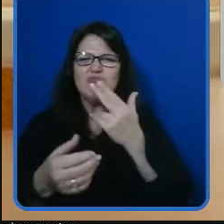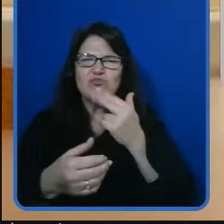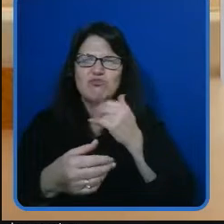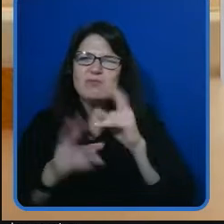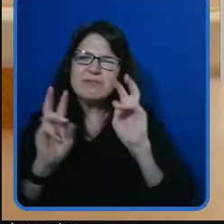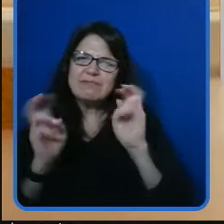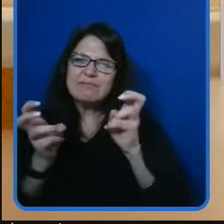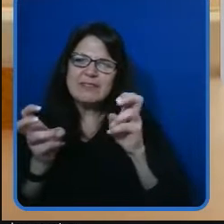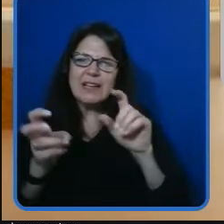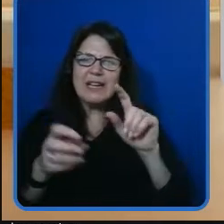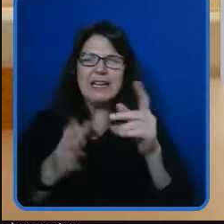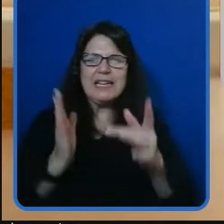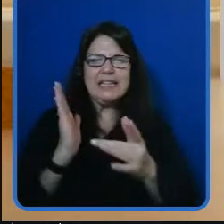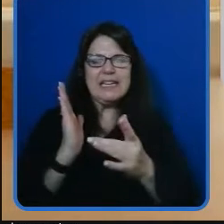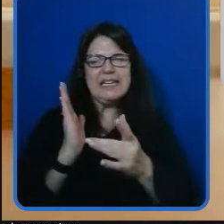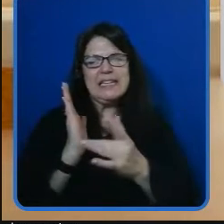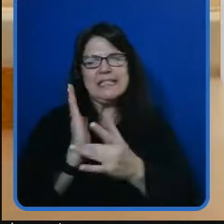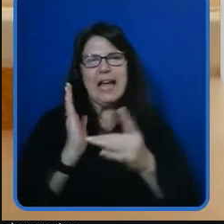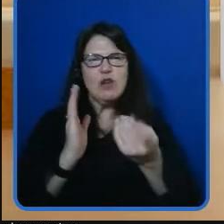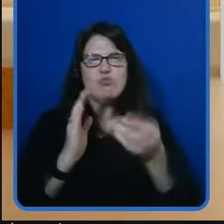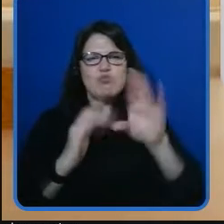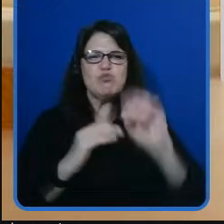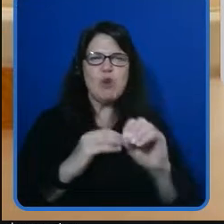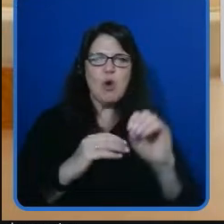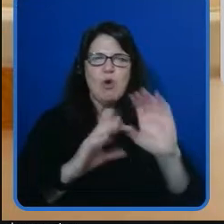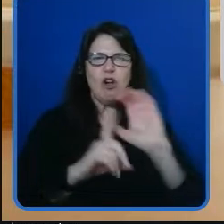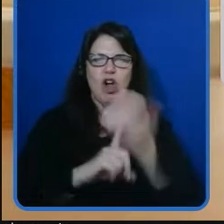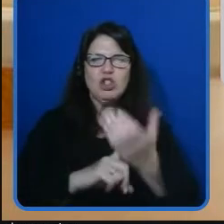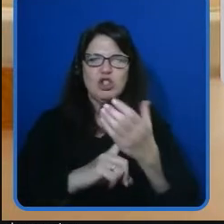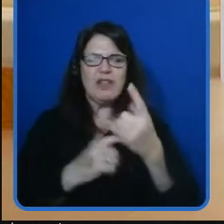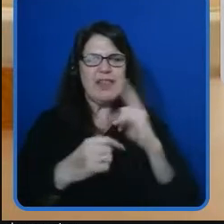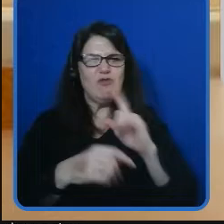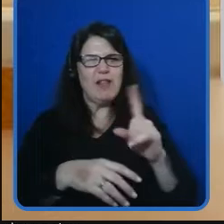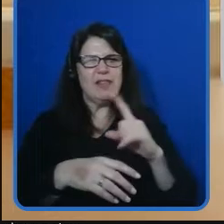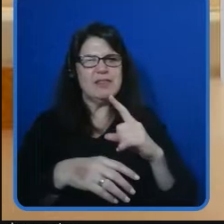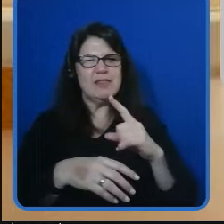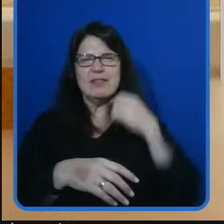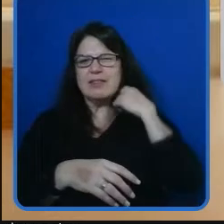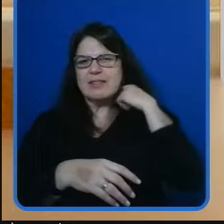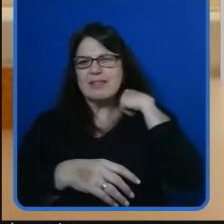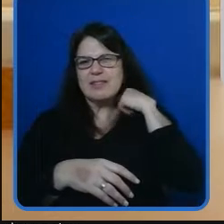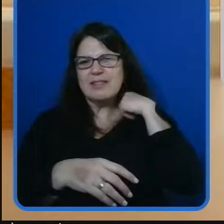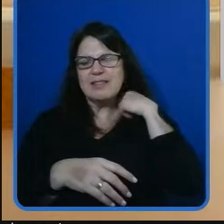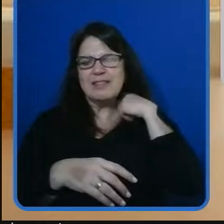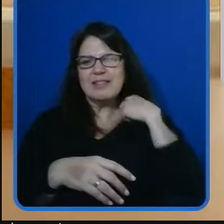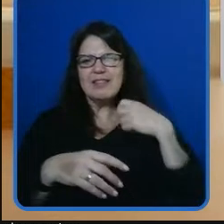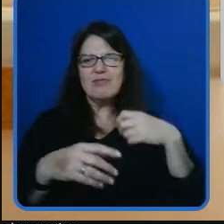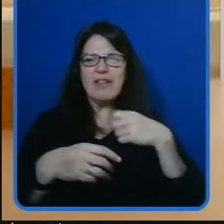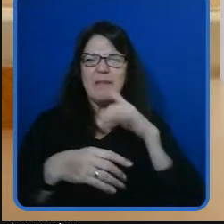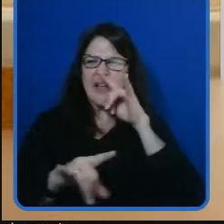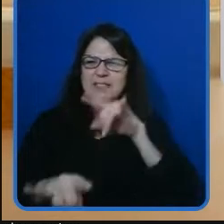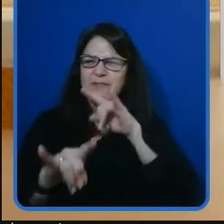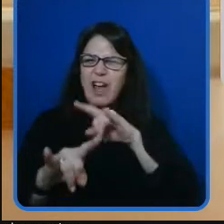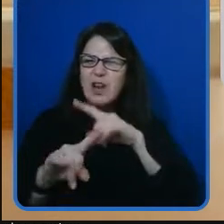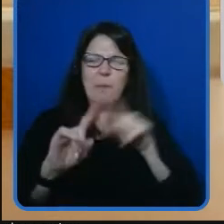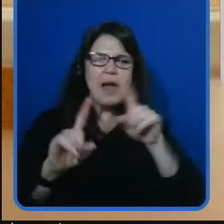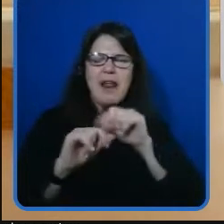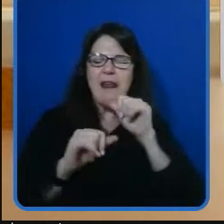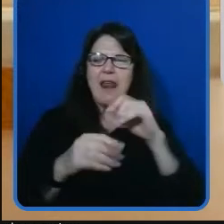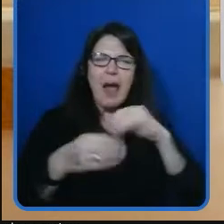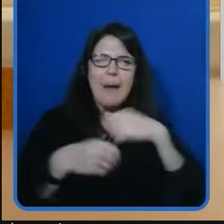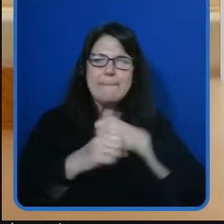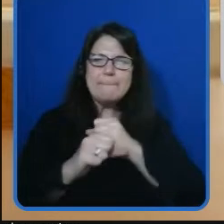bro culture that makes light of, without shedding a critical light on, the norms we create